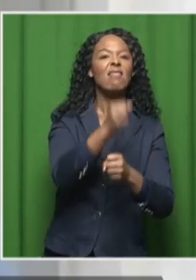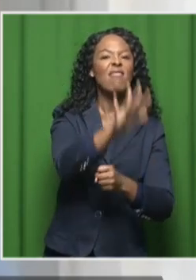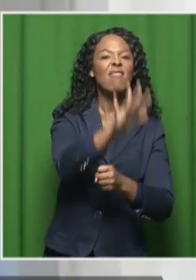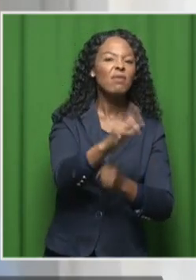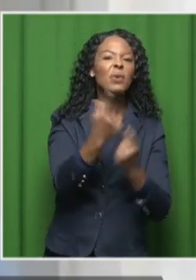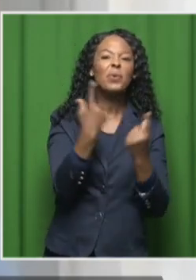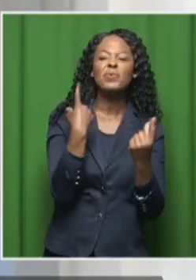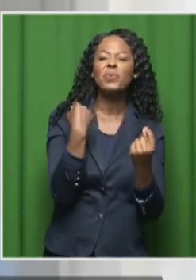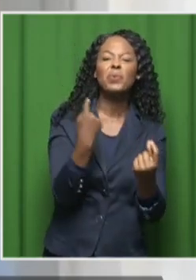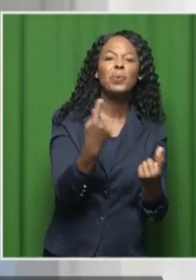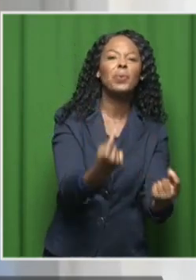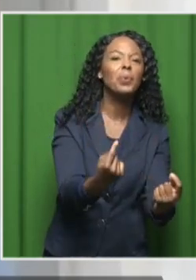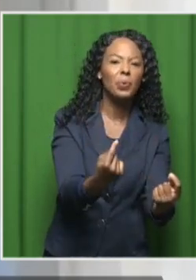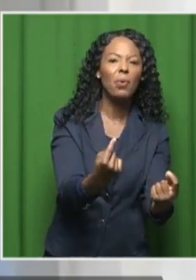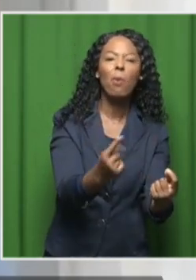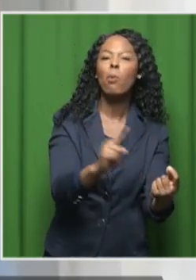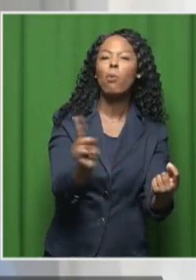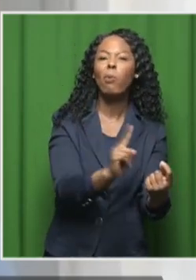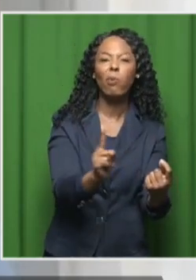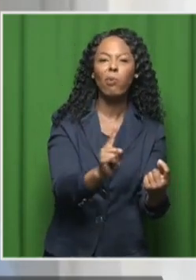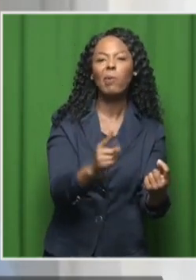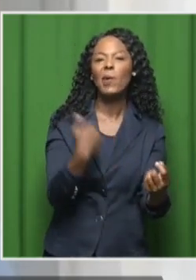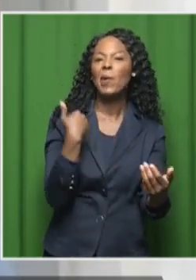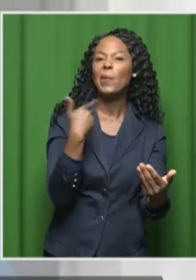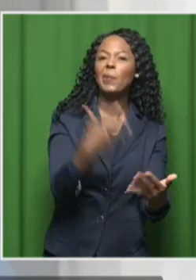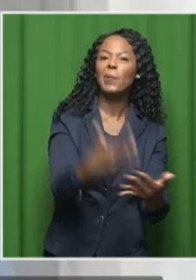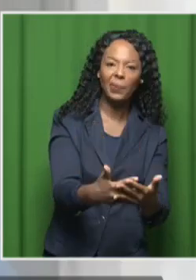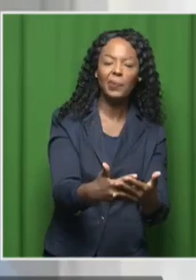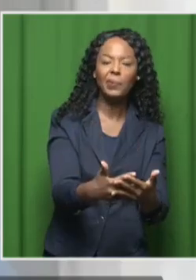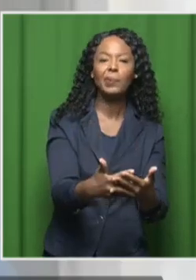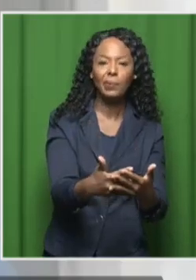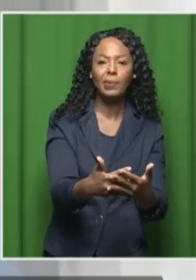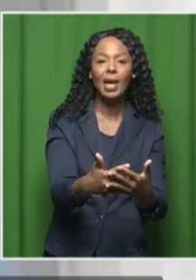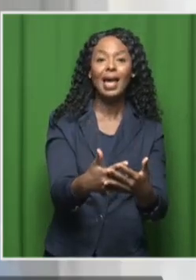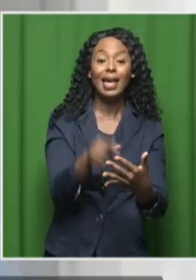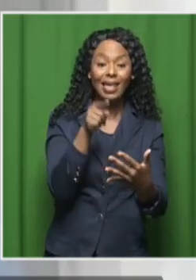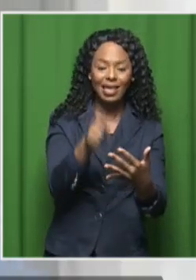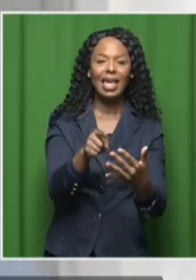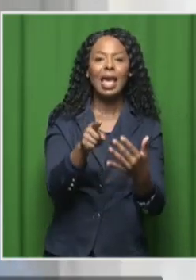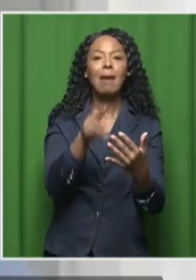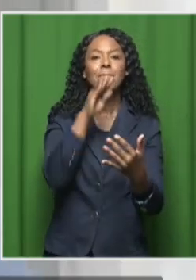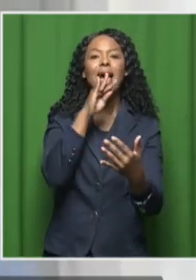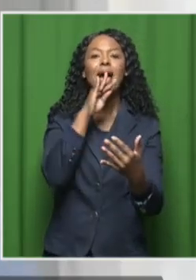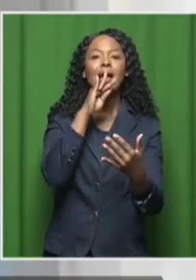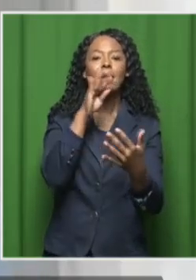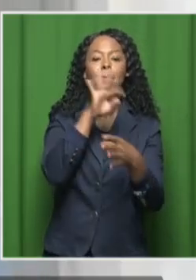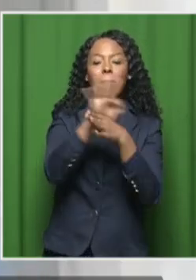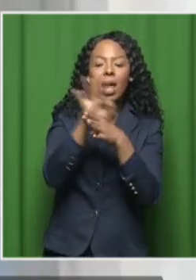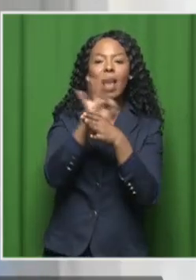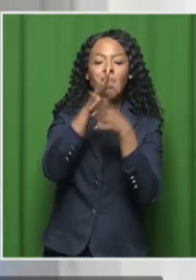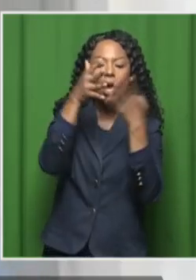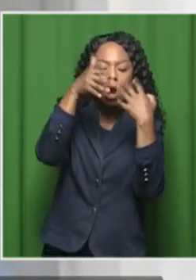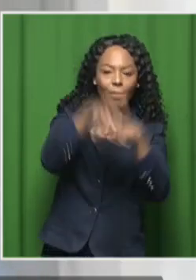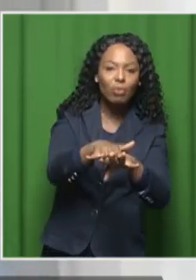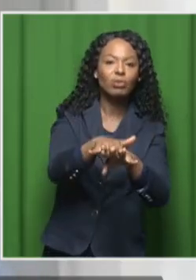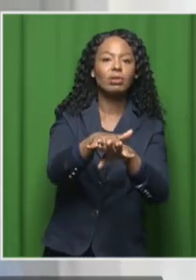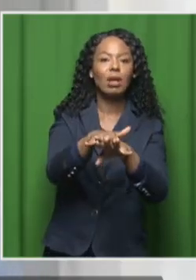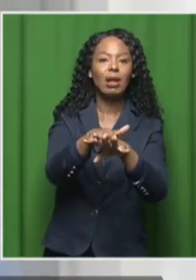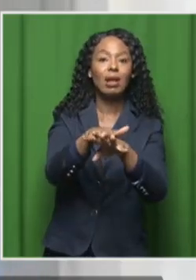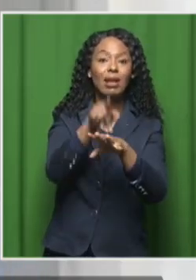and it does serve as an implementation plan for the National Development